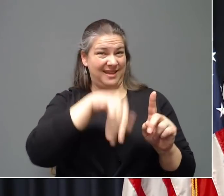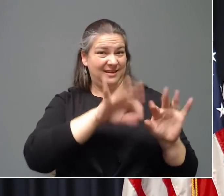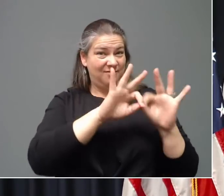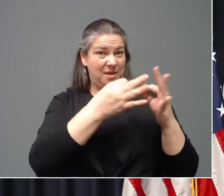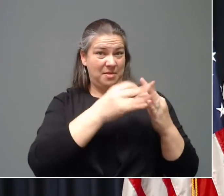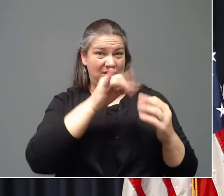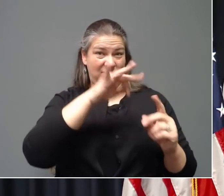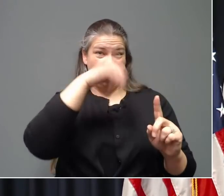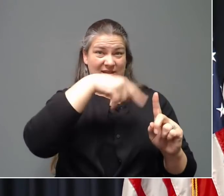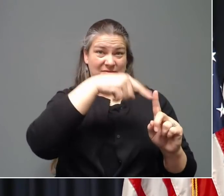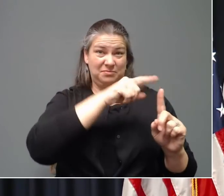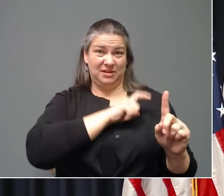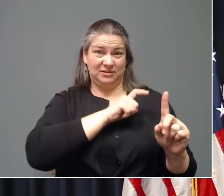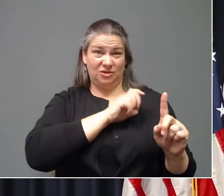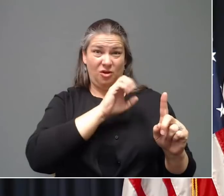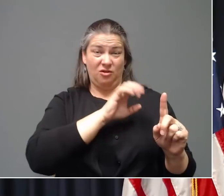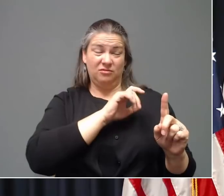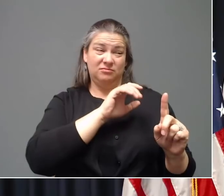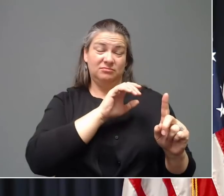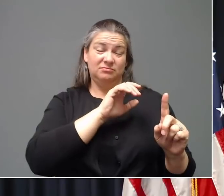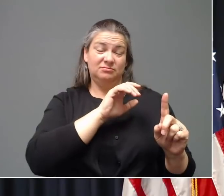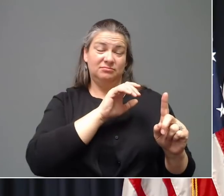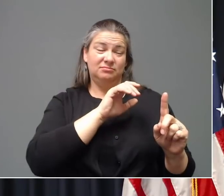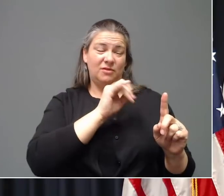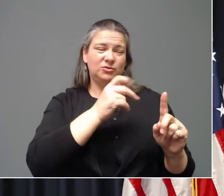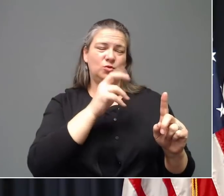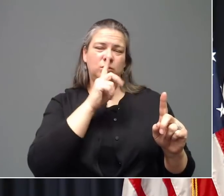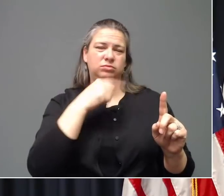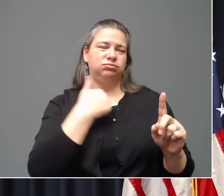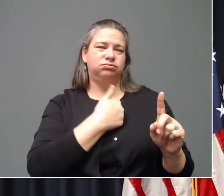praying for you. To those terrorists,